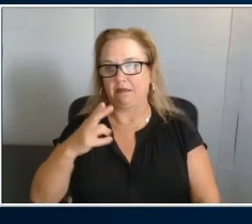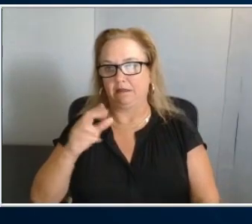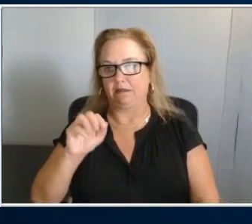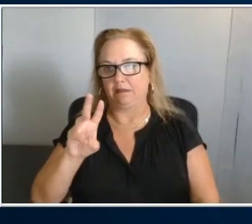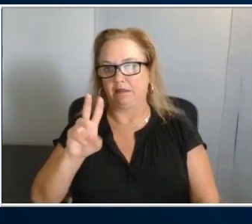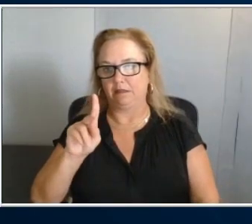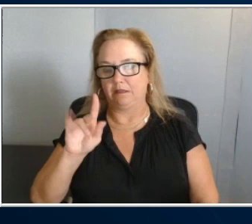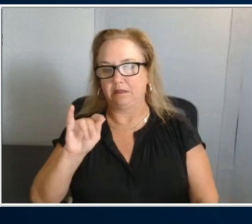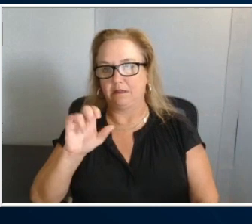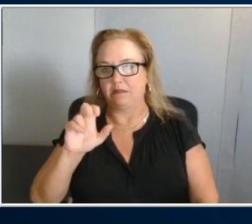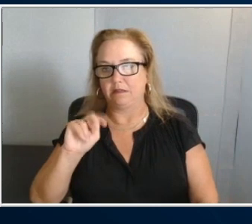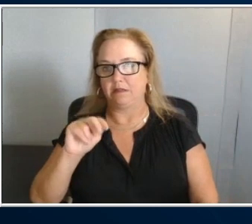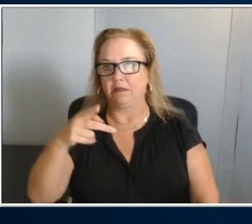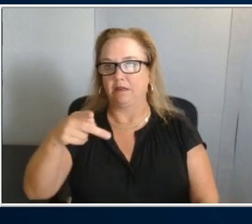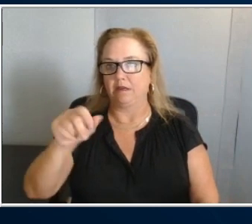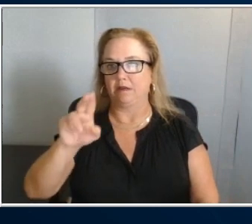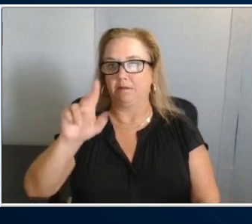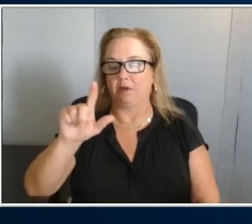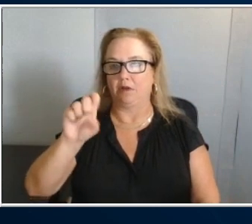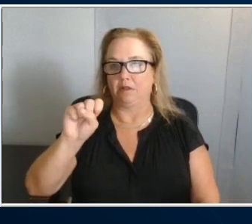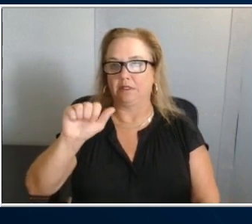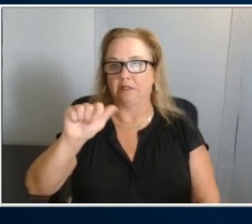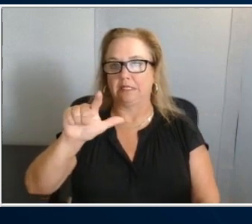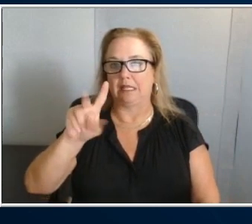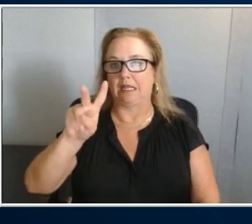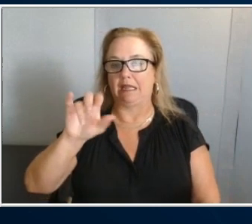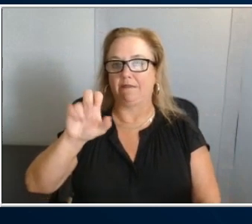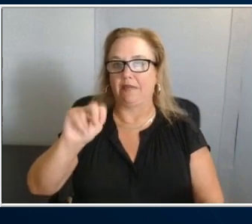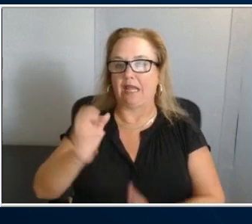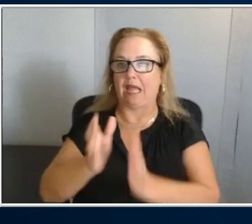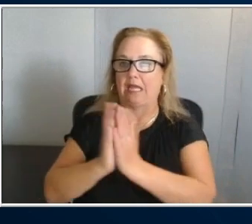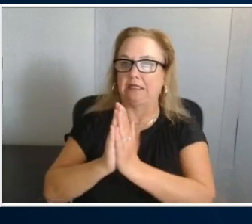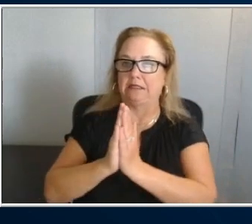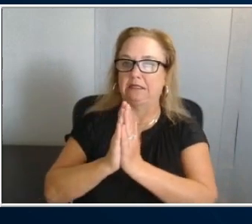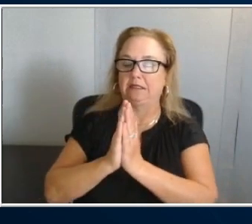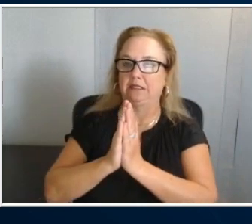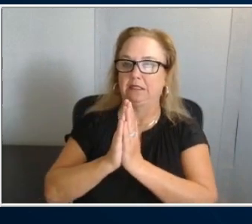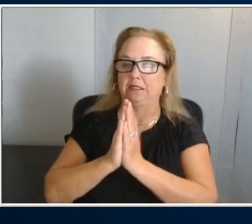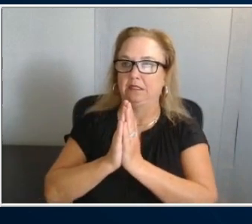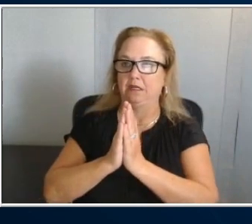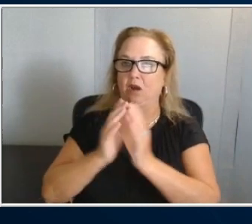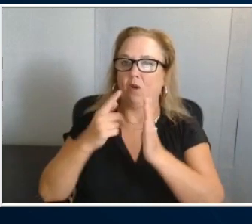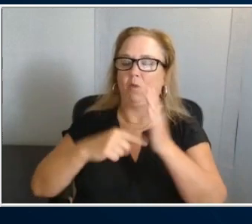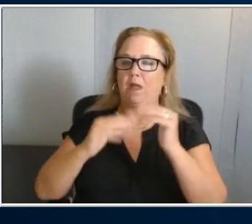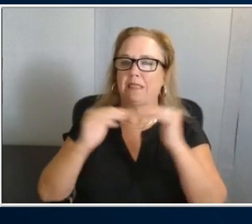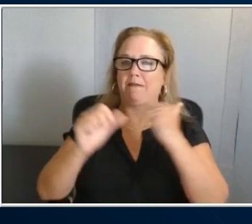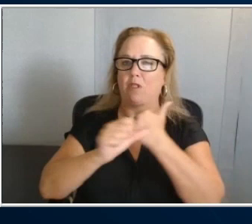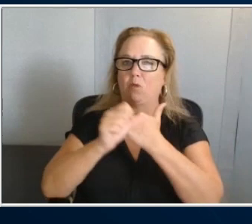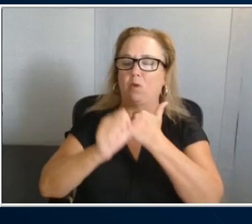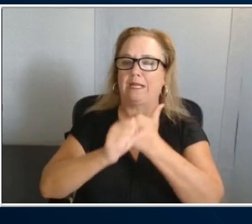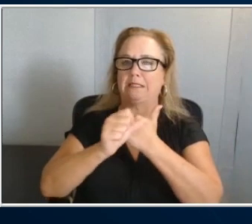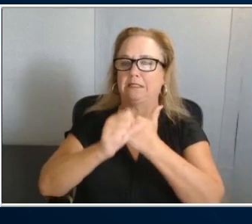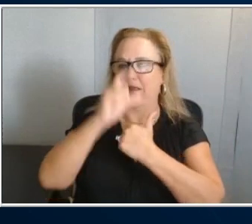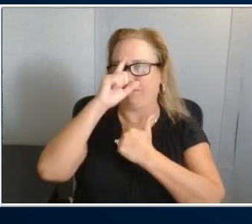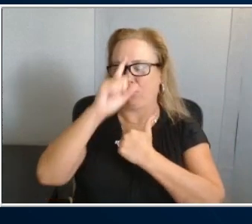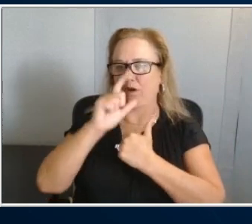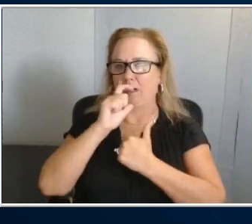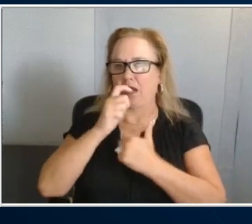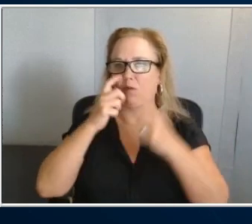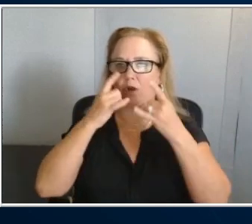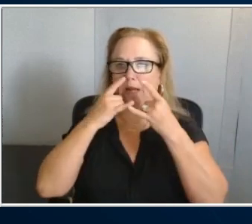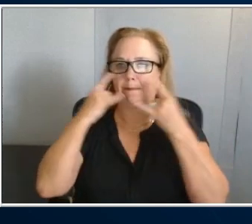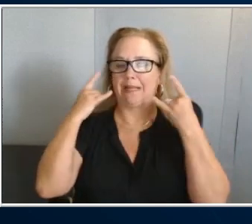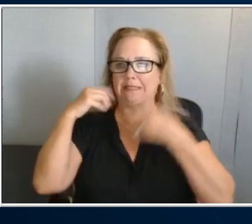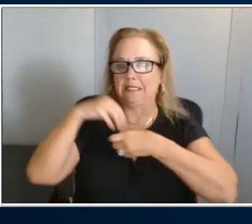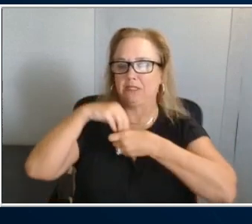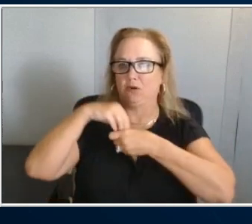for you from Paul Slavin, one of our Facebook viewers. Paul asks, what level of risk exists with not wearing a mask indoors,